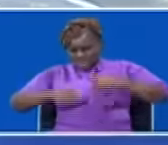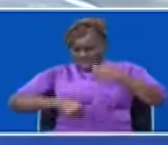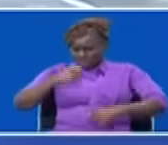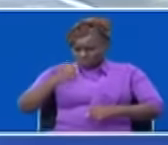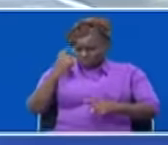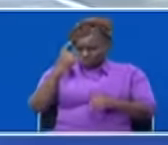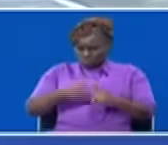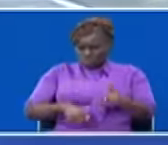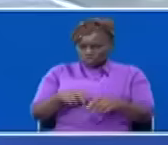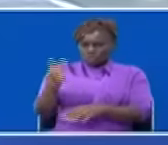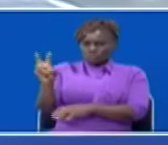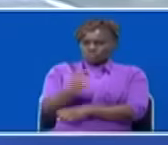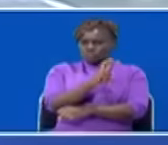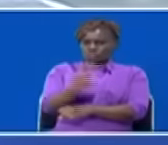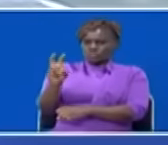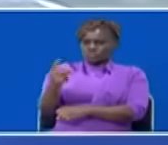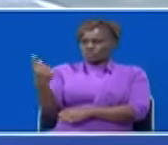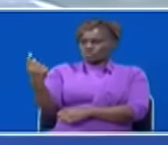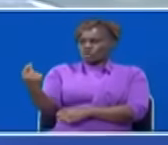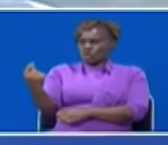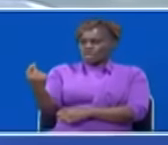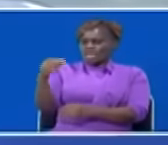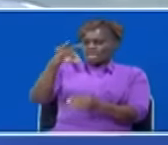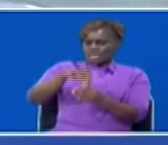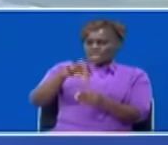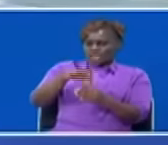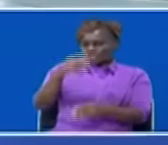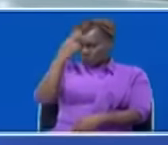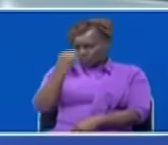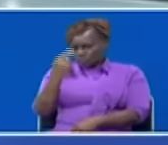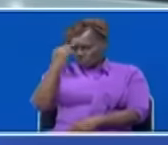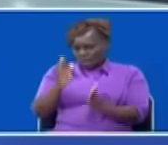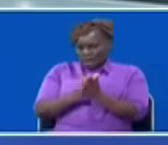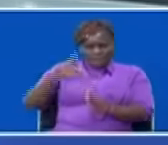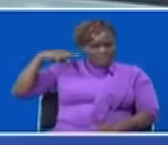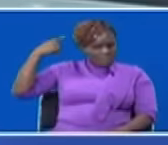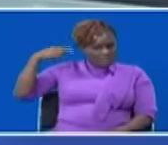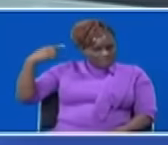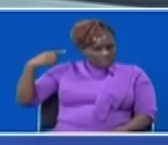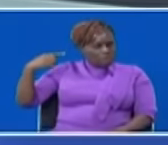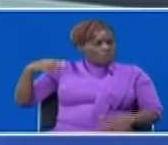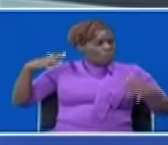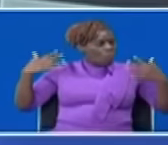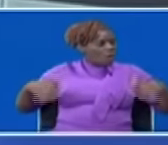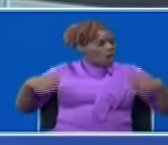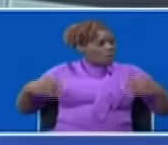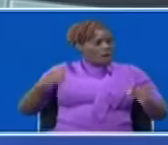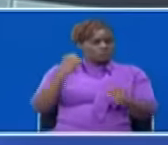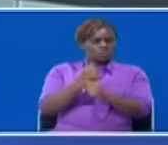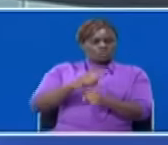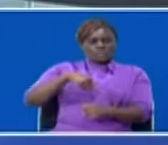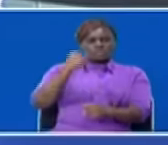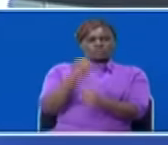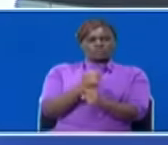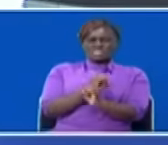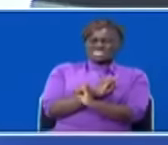was to preside over the by-elections in Kajiado Central and Mathare constituency. And I did a splendid job. We did